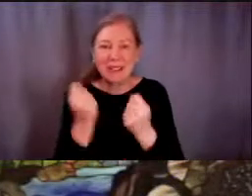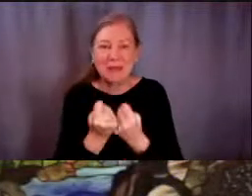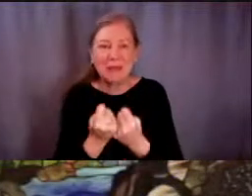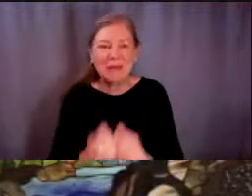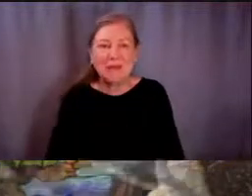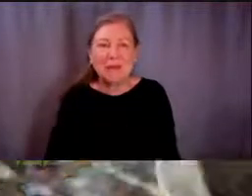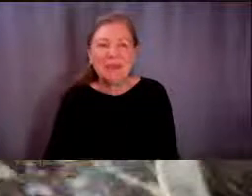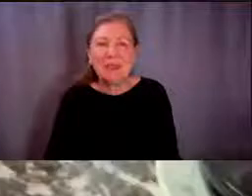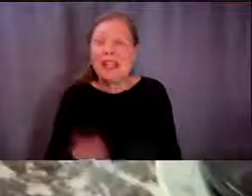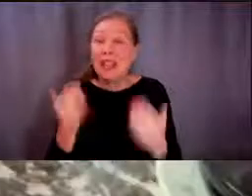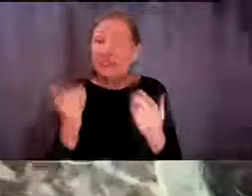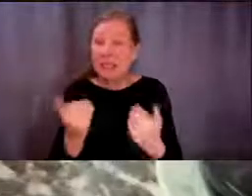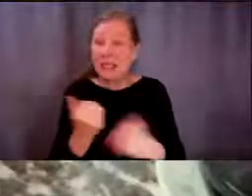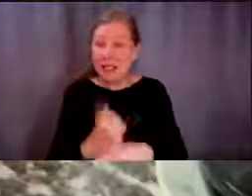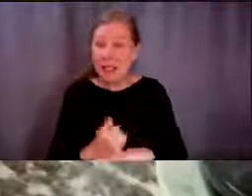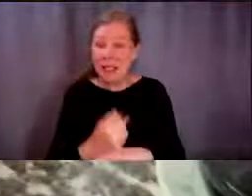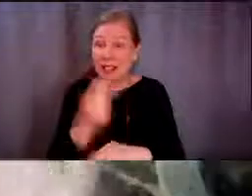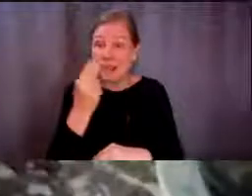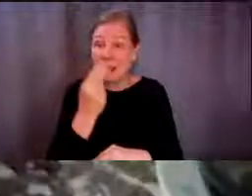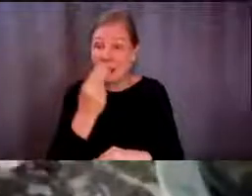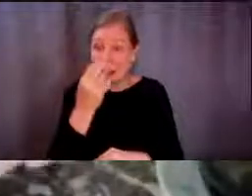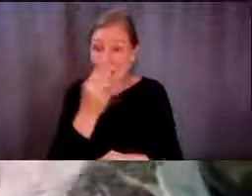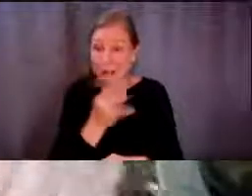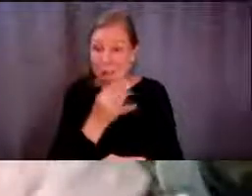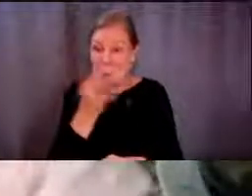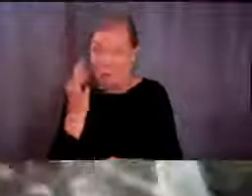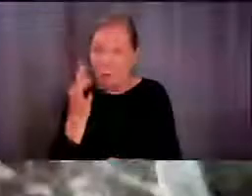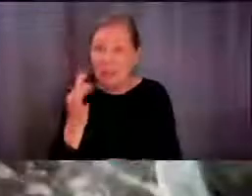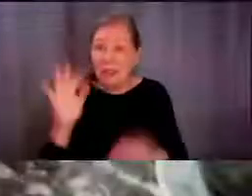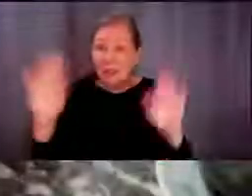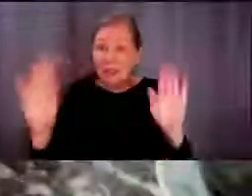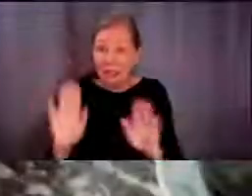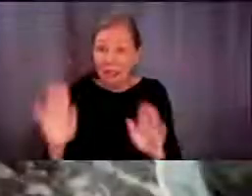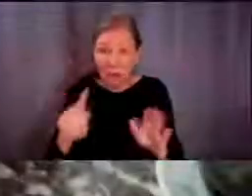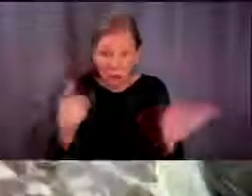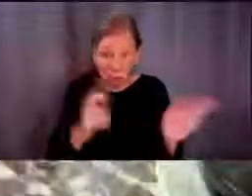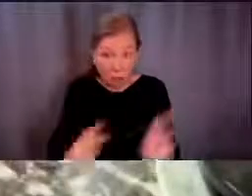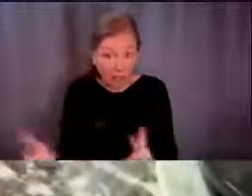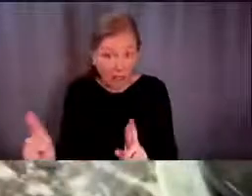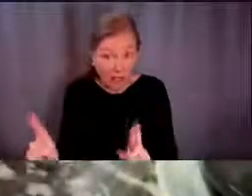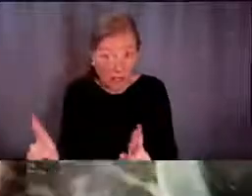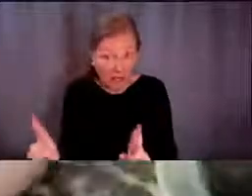And today's Communion Sunday. Have you prepared your communion elements yet?